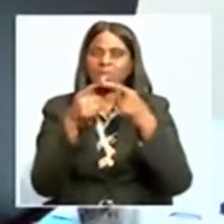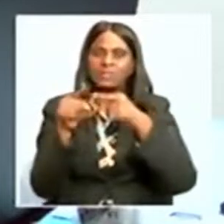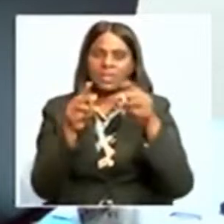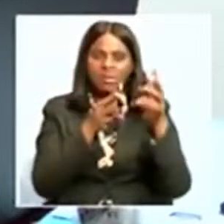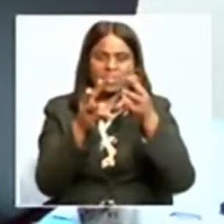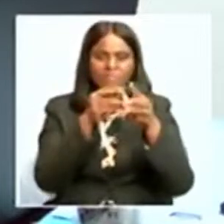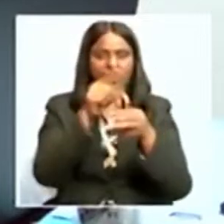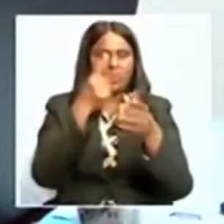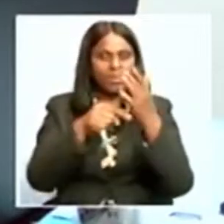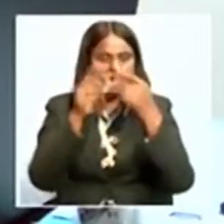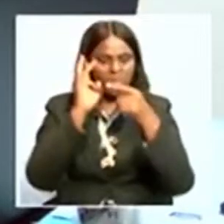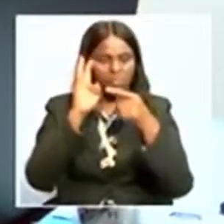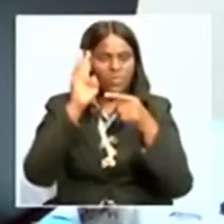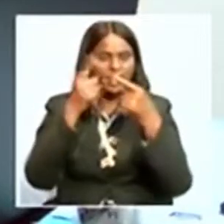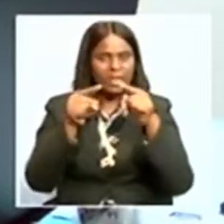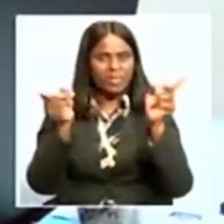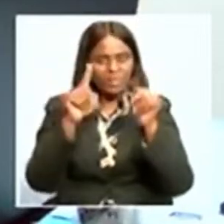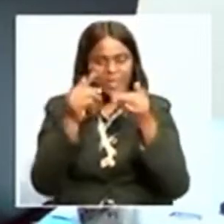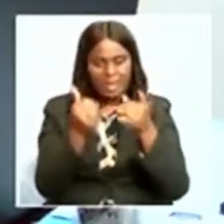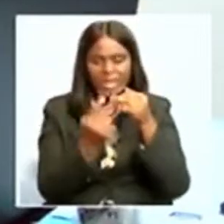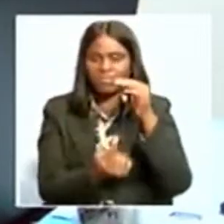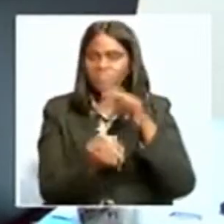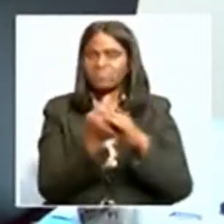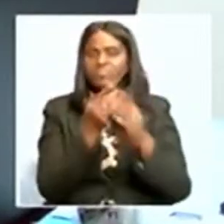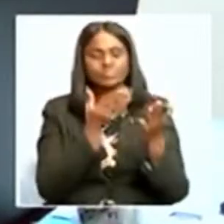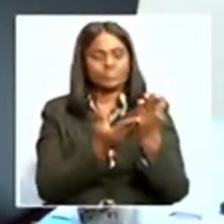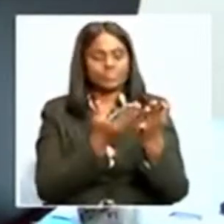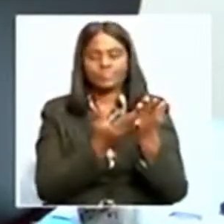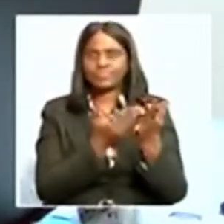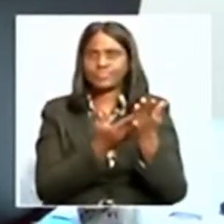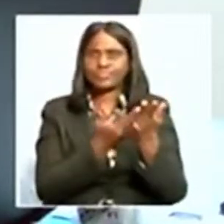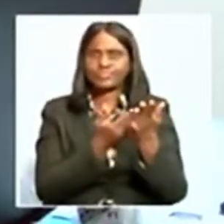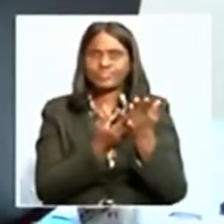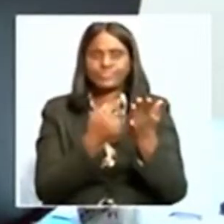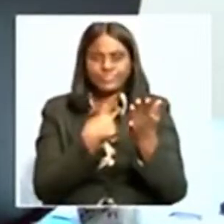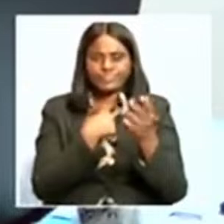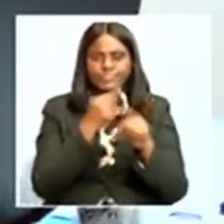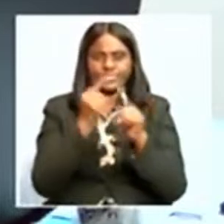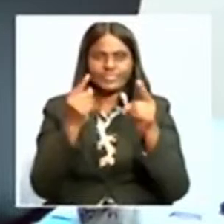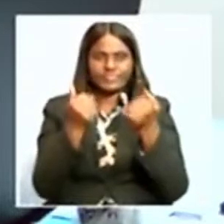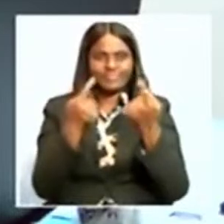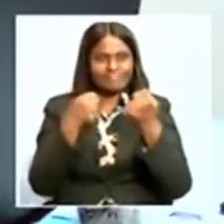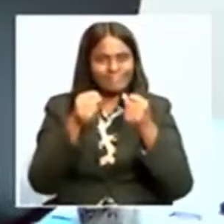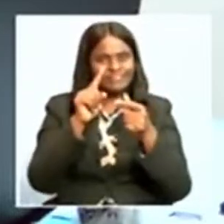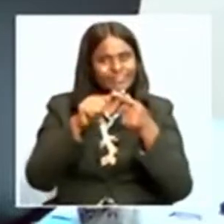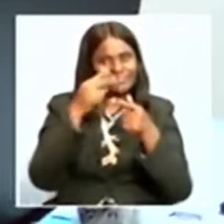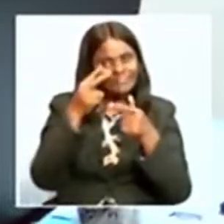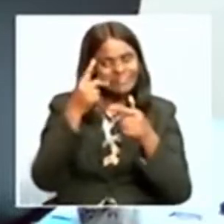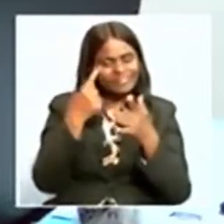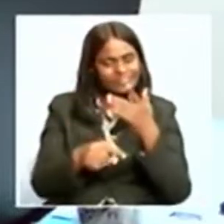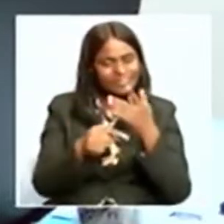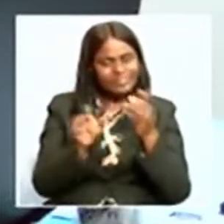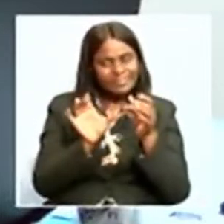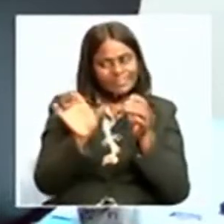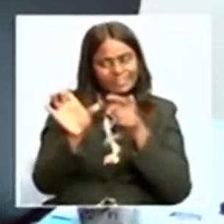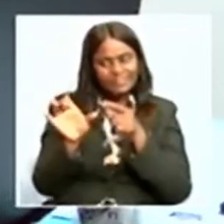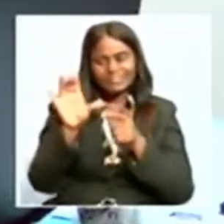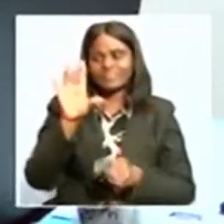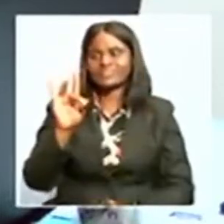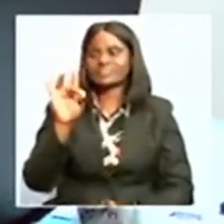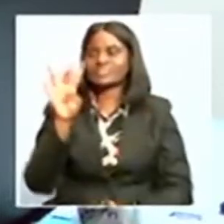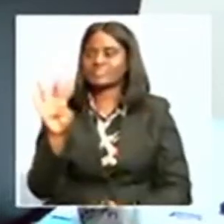is when it comes to this. I'm just trying to see what Section